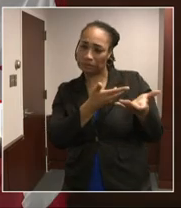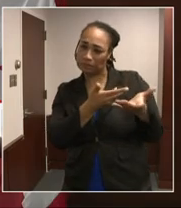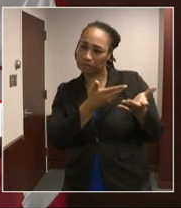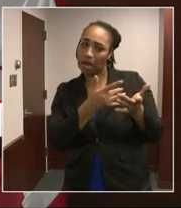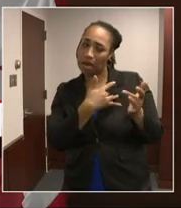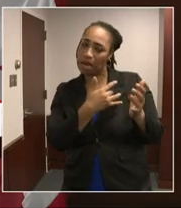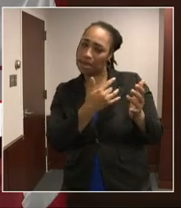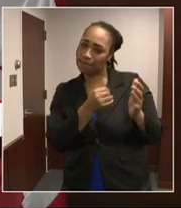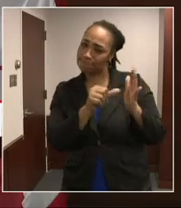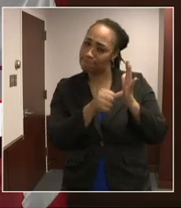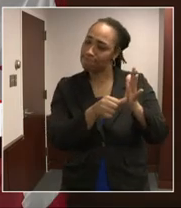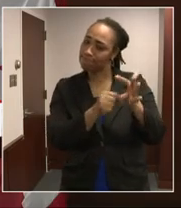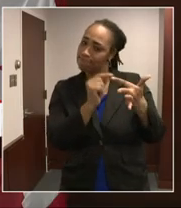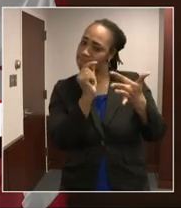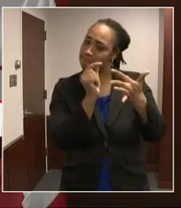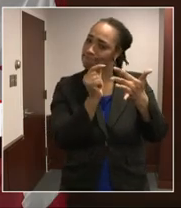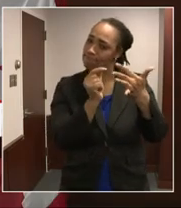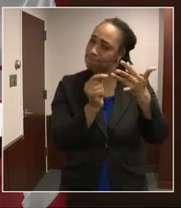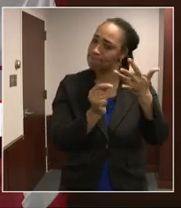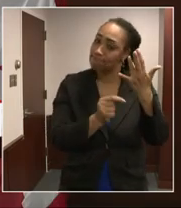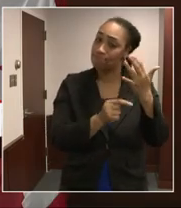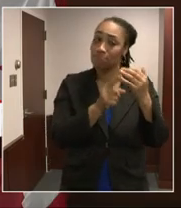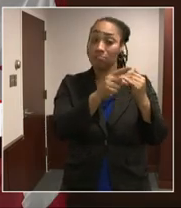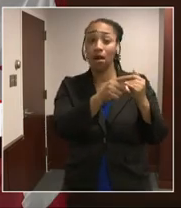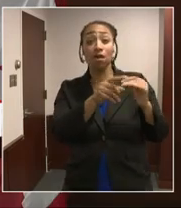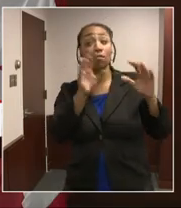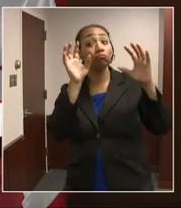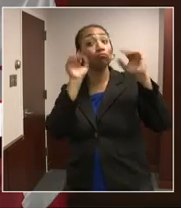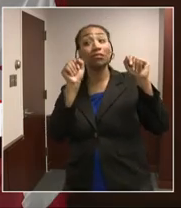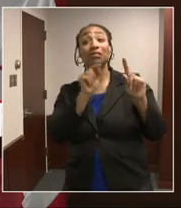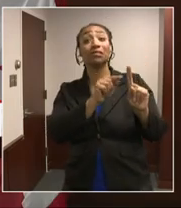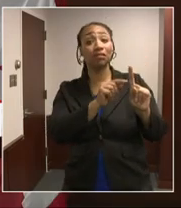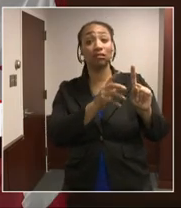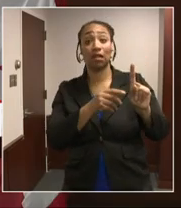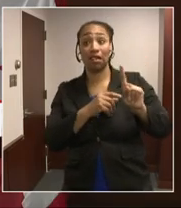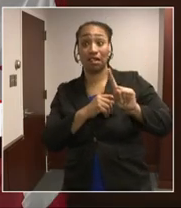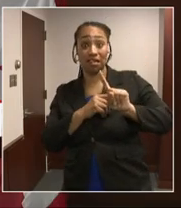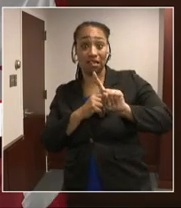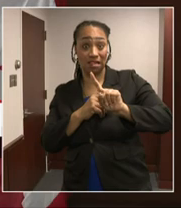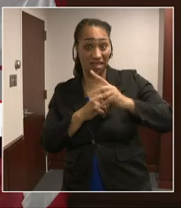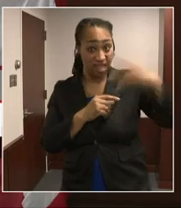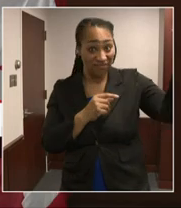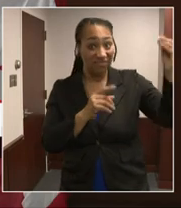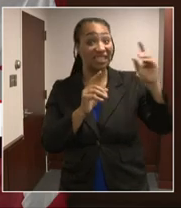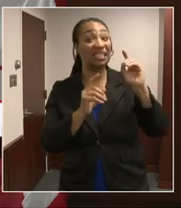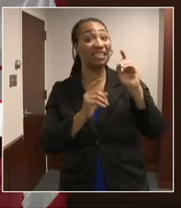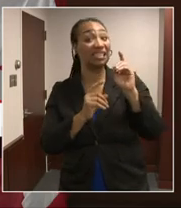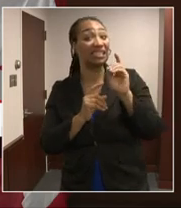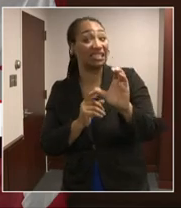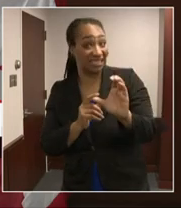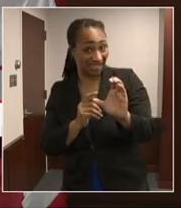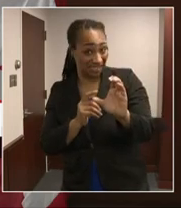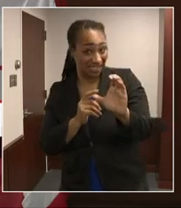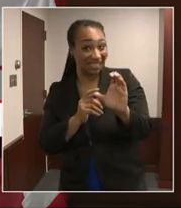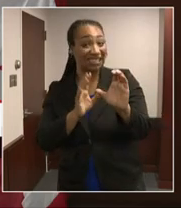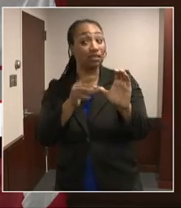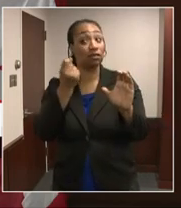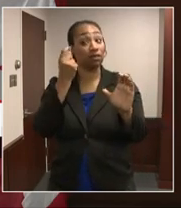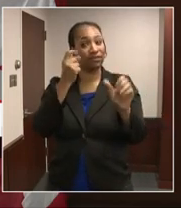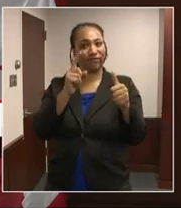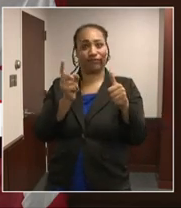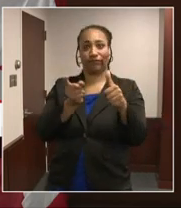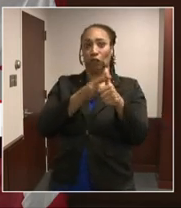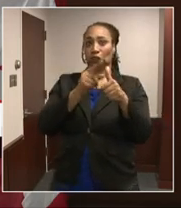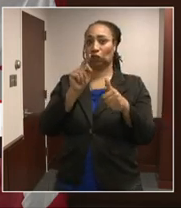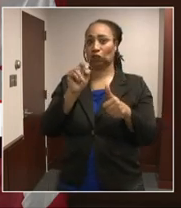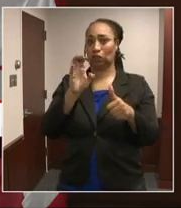first term in a COVID environment. And in a